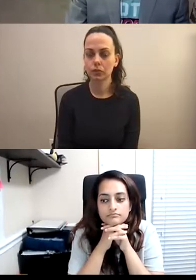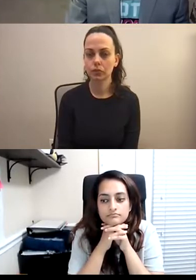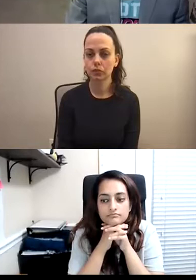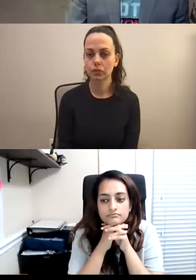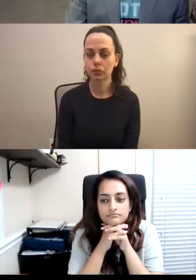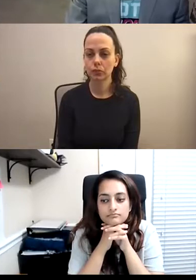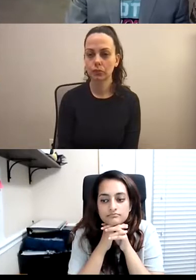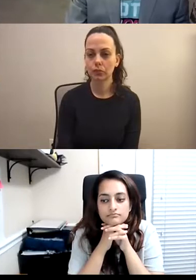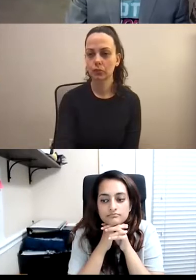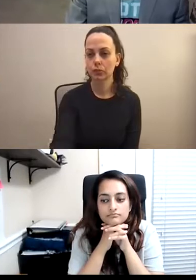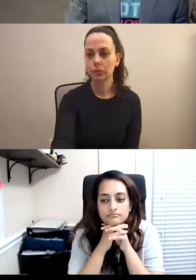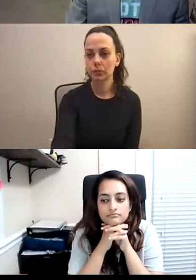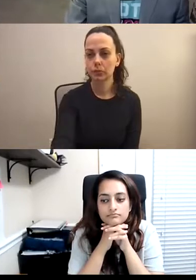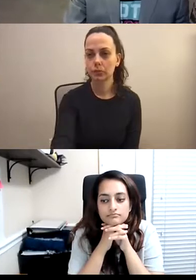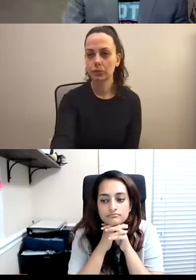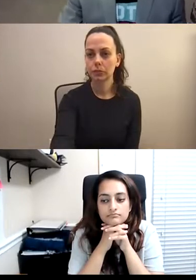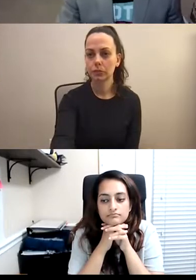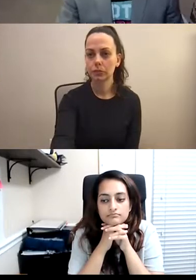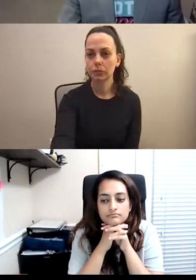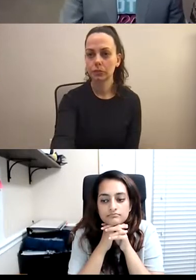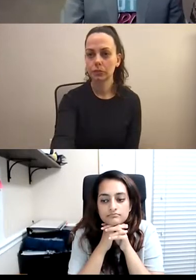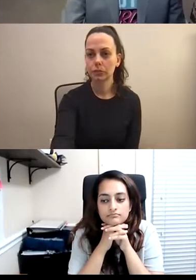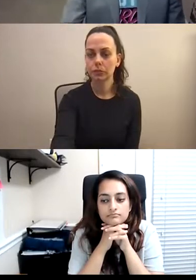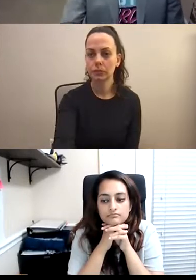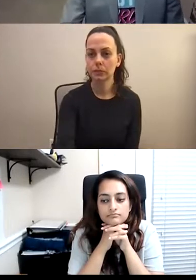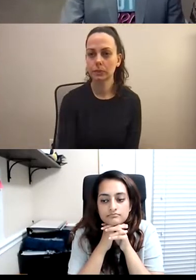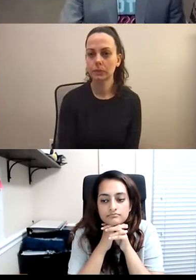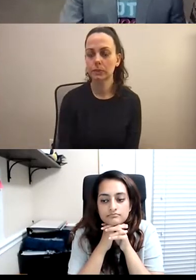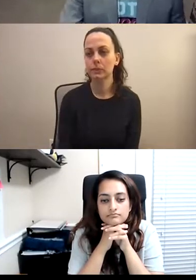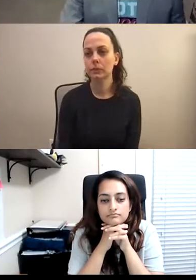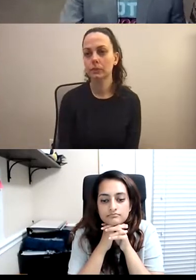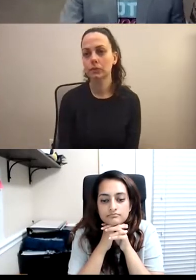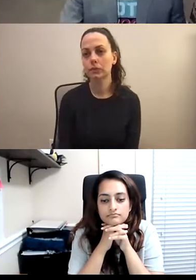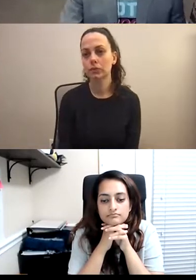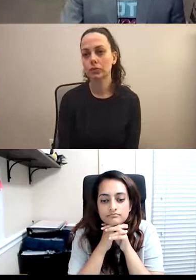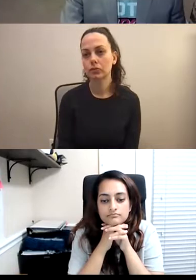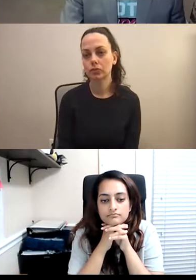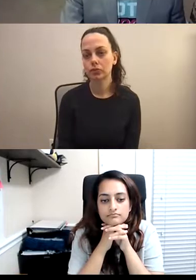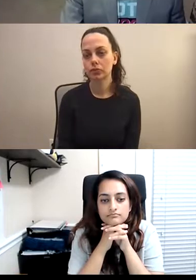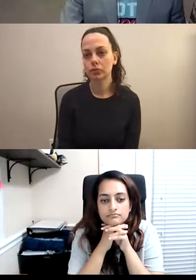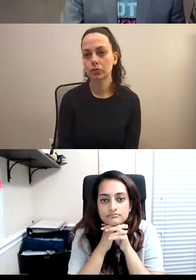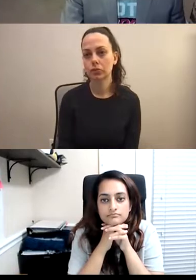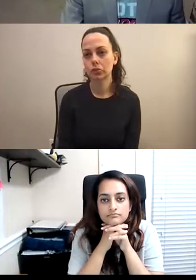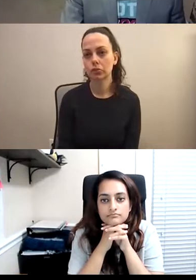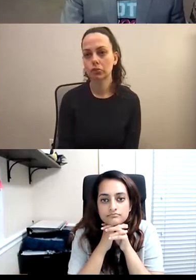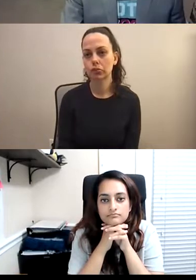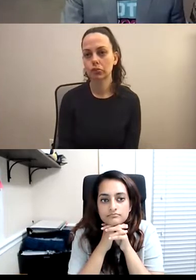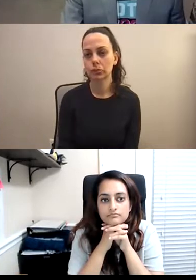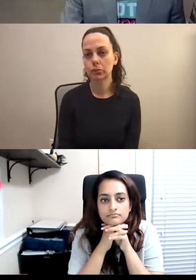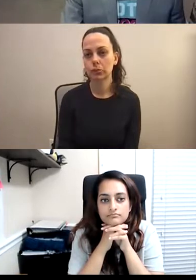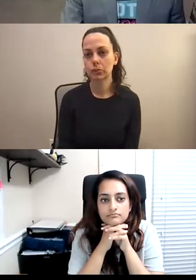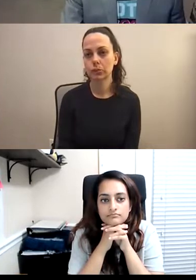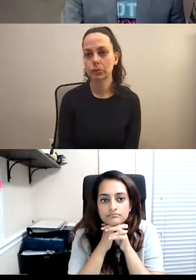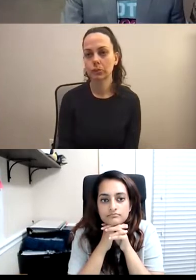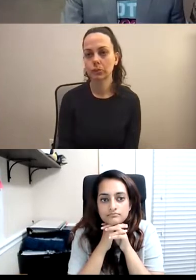weird, but it's almost like finding someone who is that family member that really gets